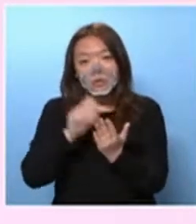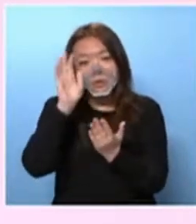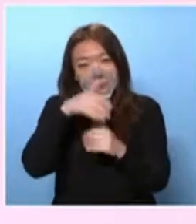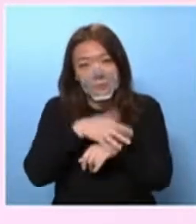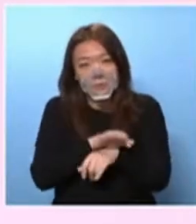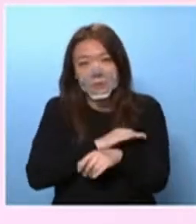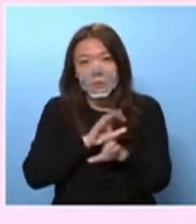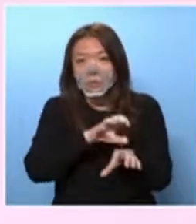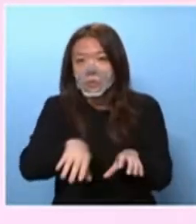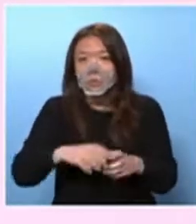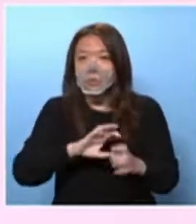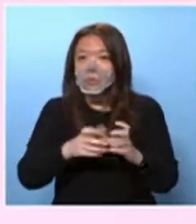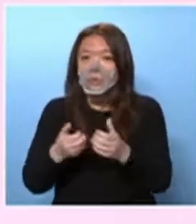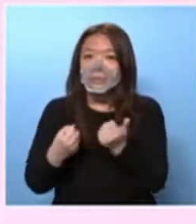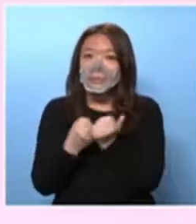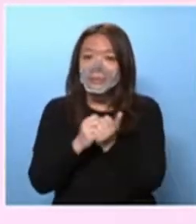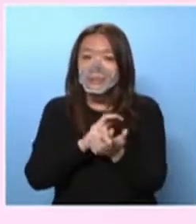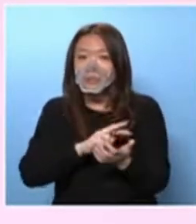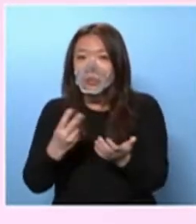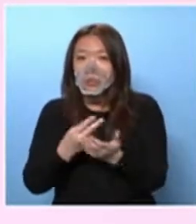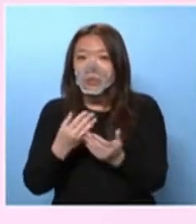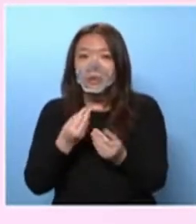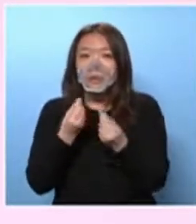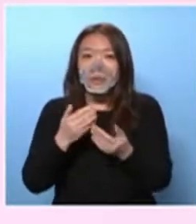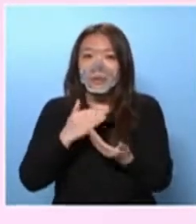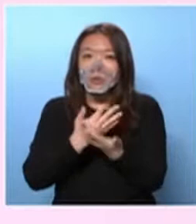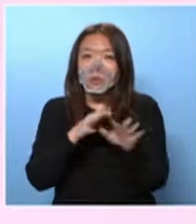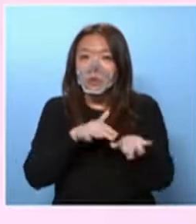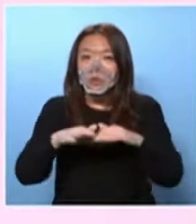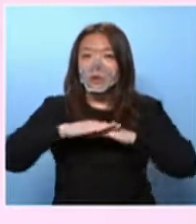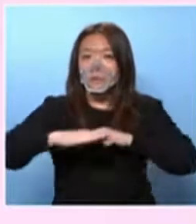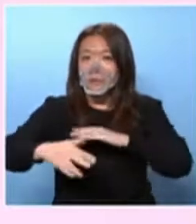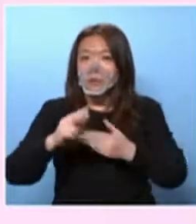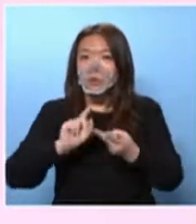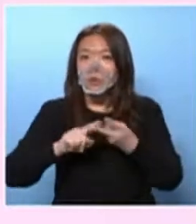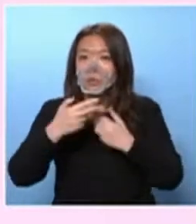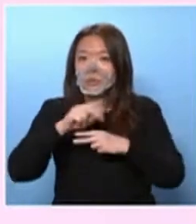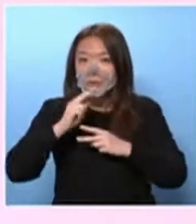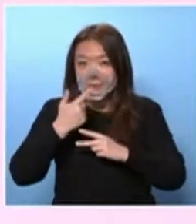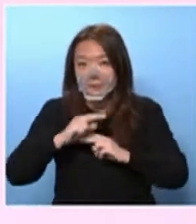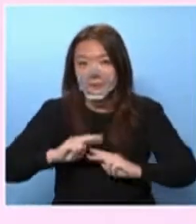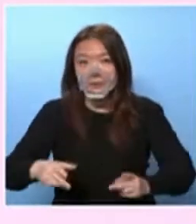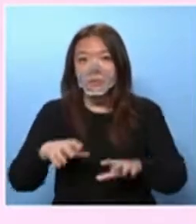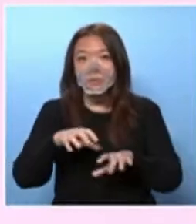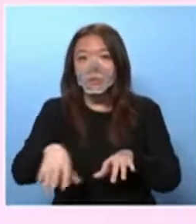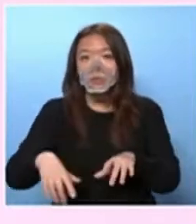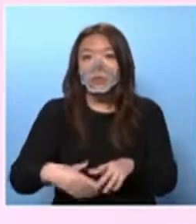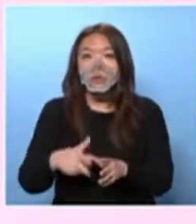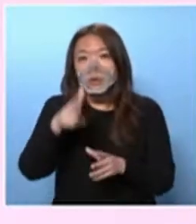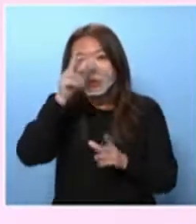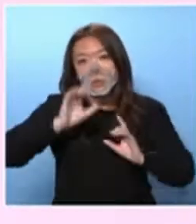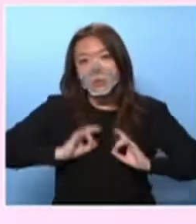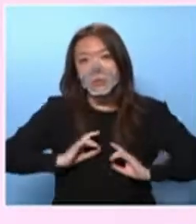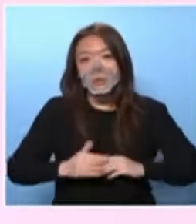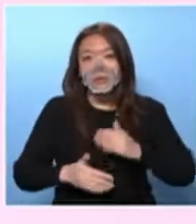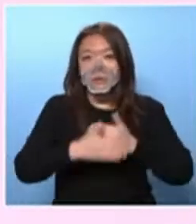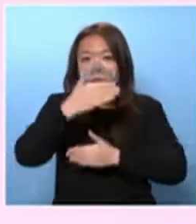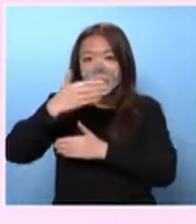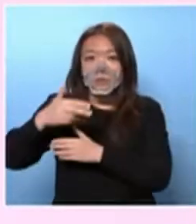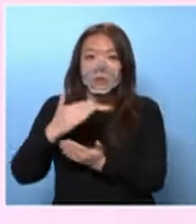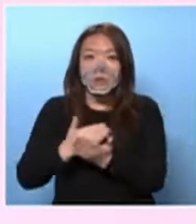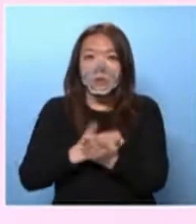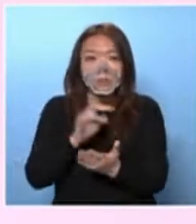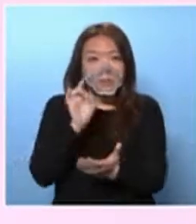into the legislature within this year, hoping that all sectors of the community will support the reform so that the various reclamation works and